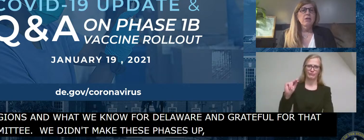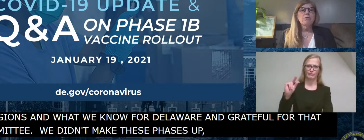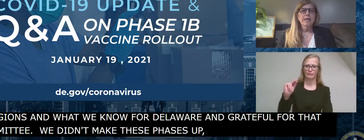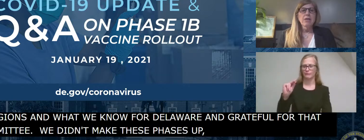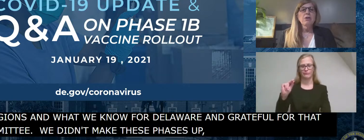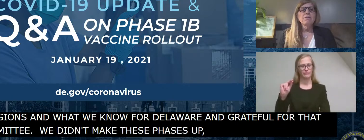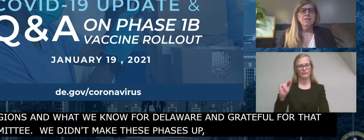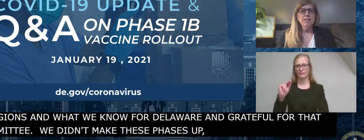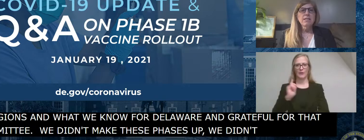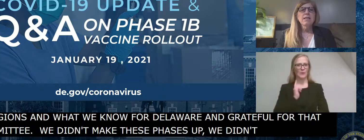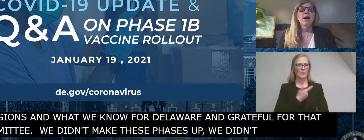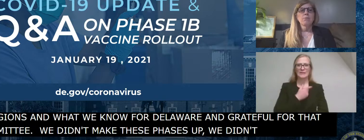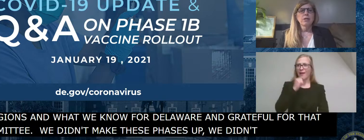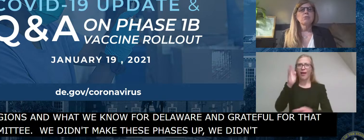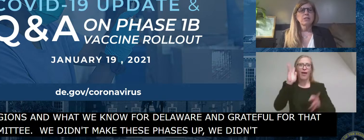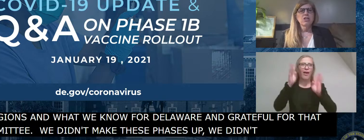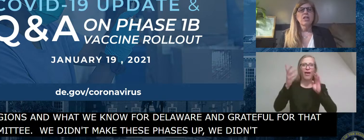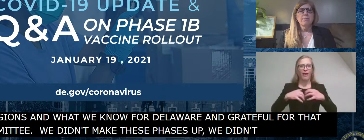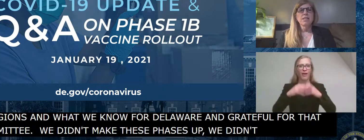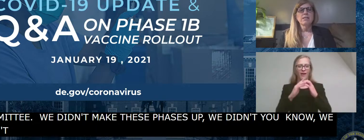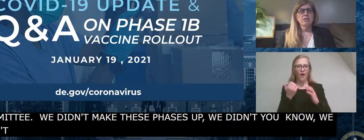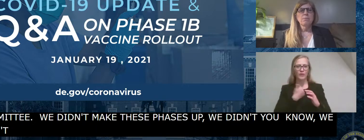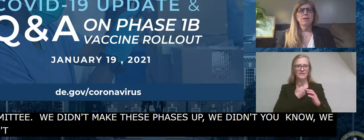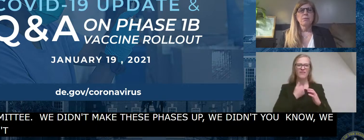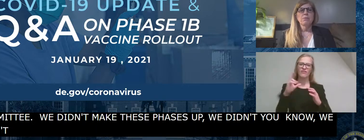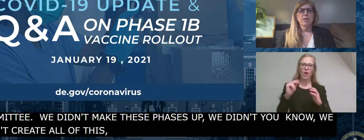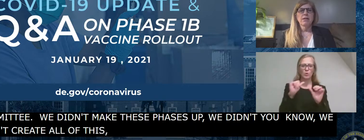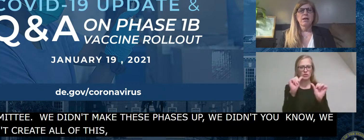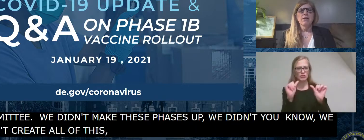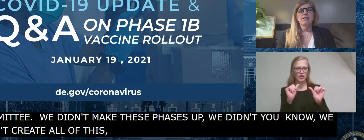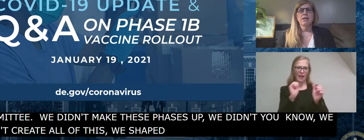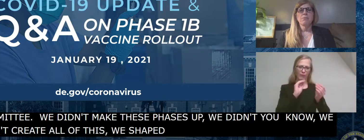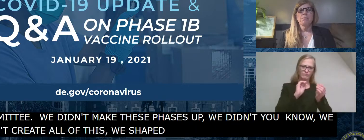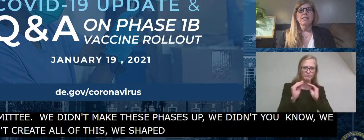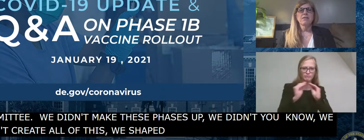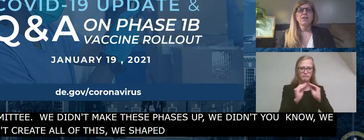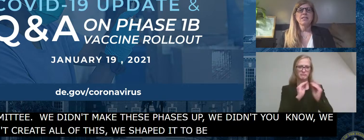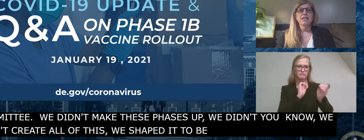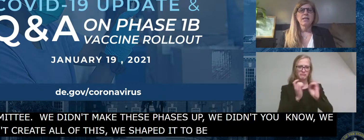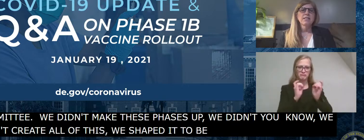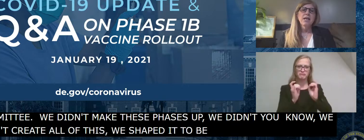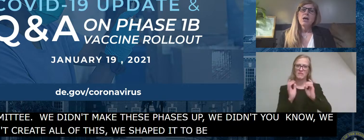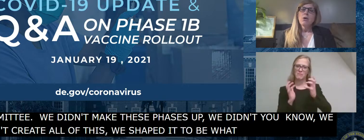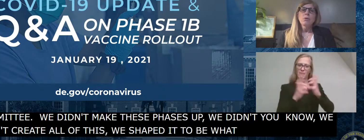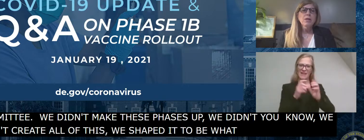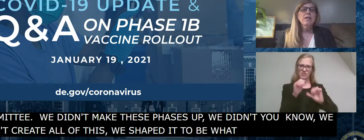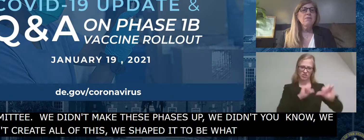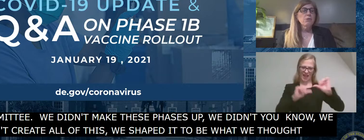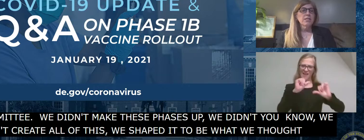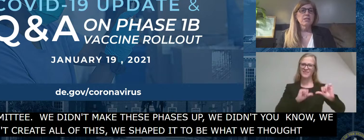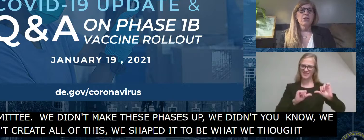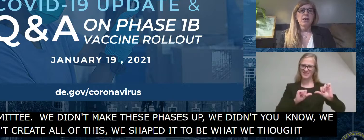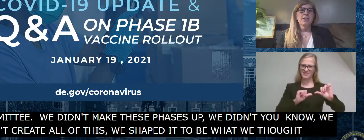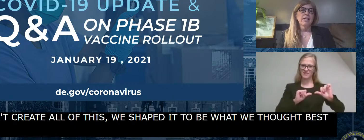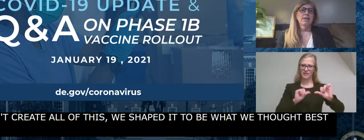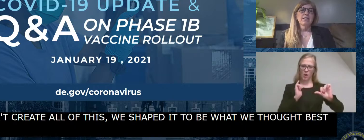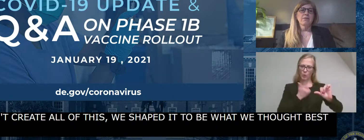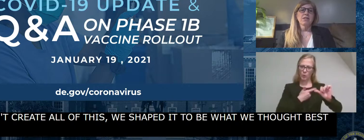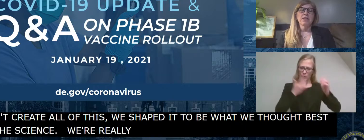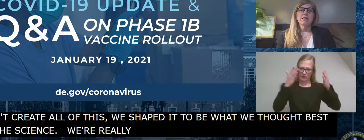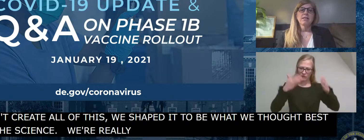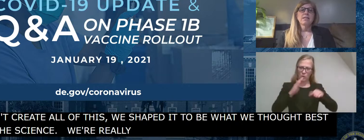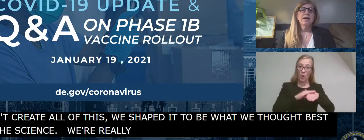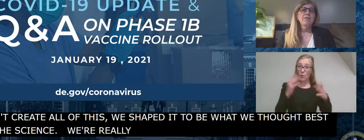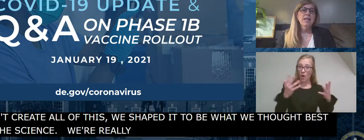we didn't create all of this. We shaped it to be what we thought, best fit the science. We're really focused on